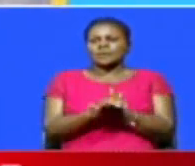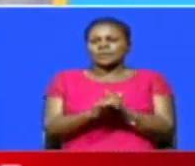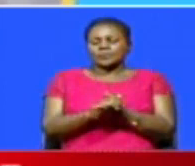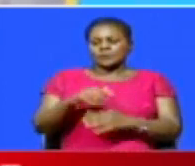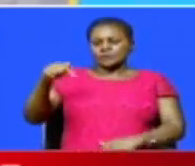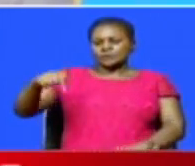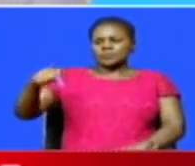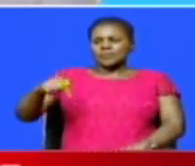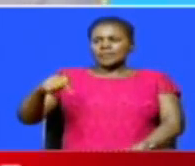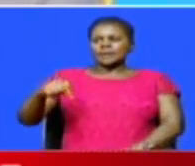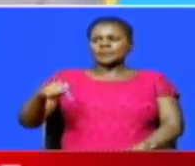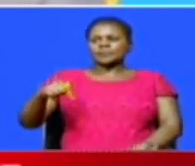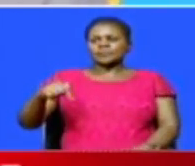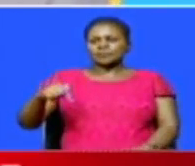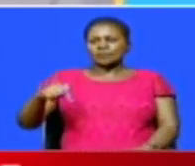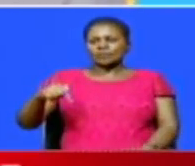today